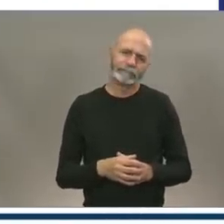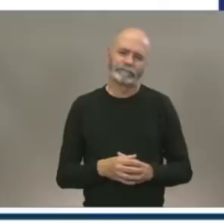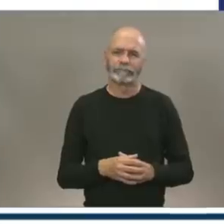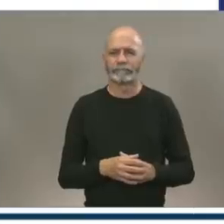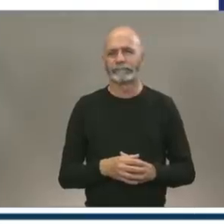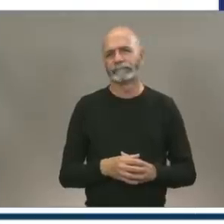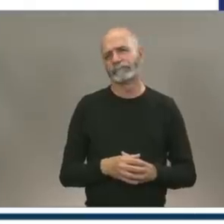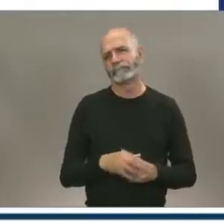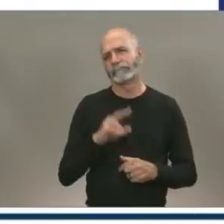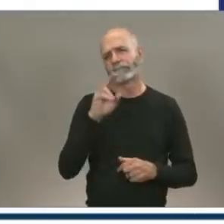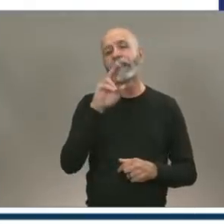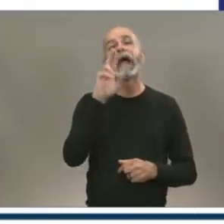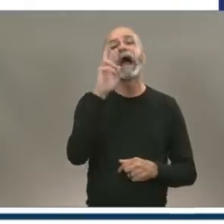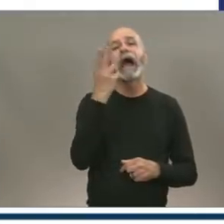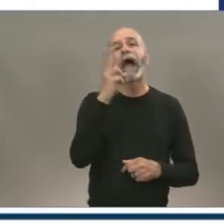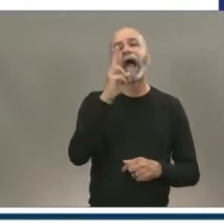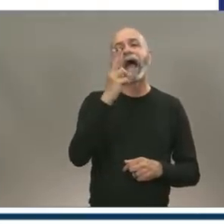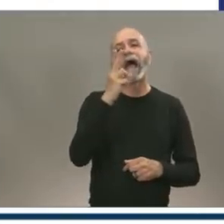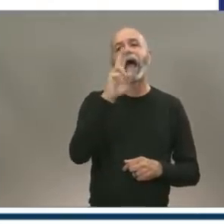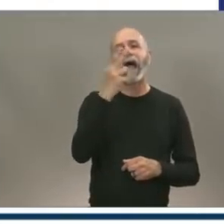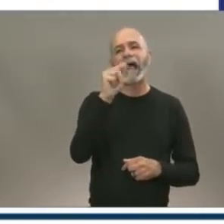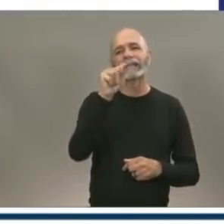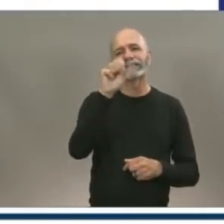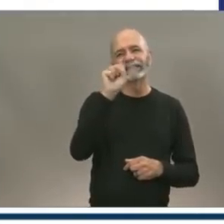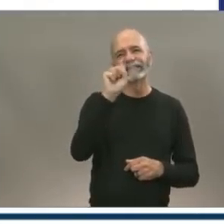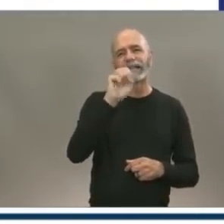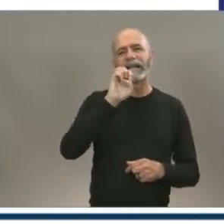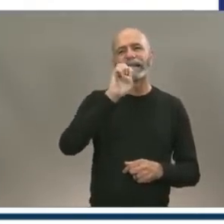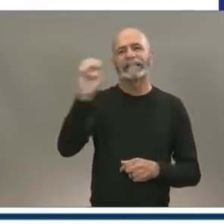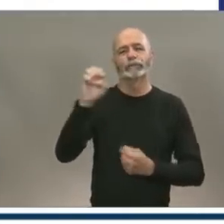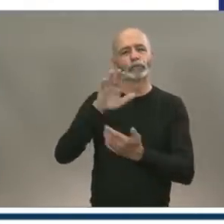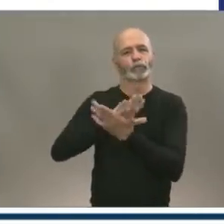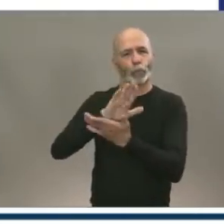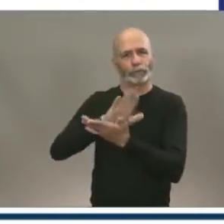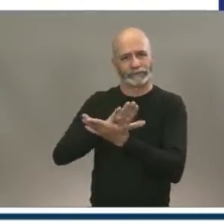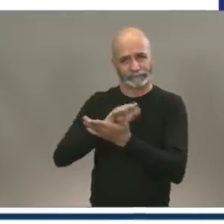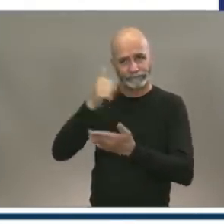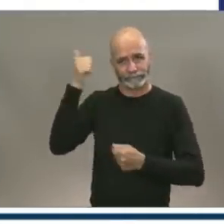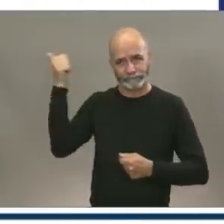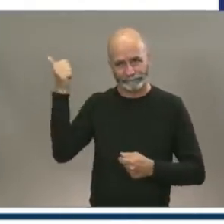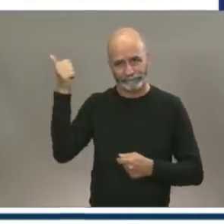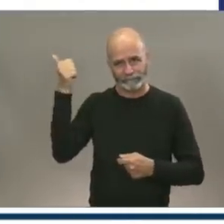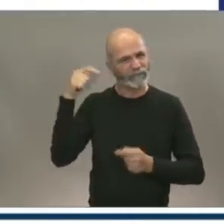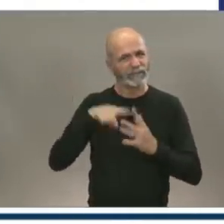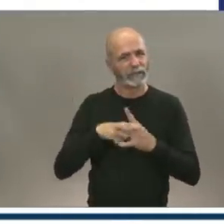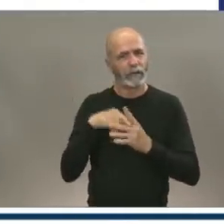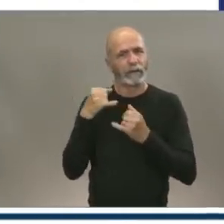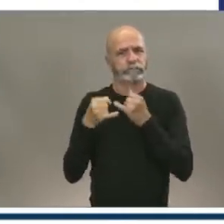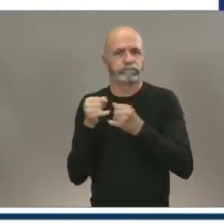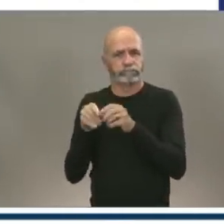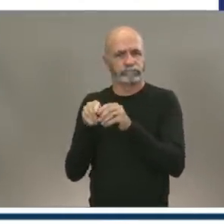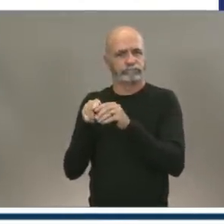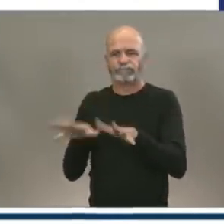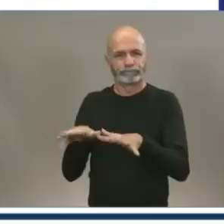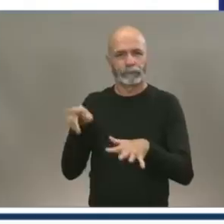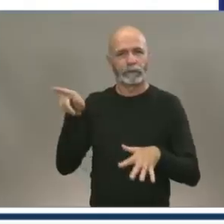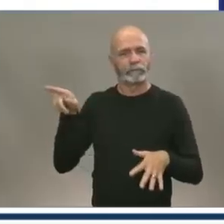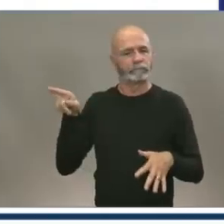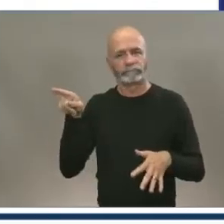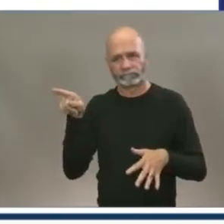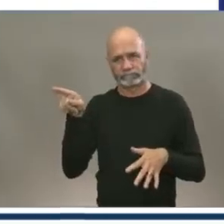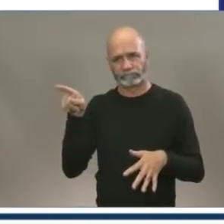Do we know how it got into the school? Their emails home from the school